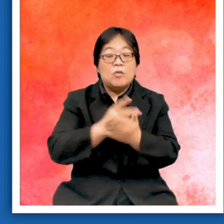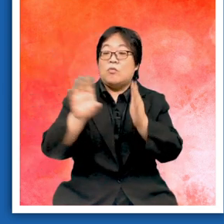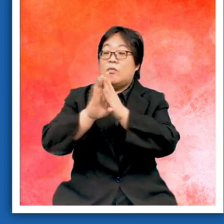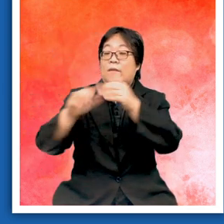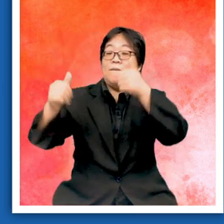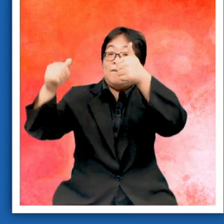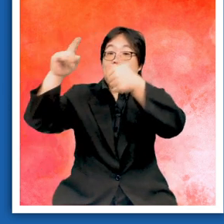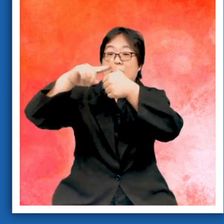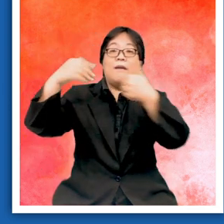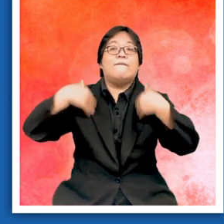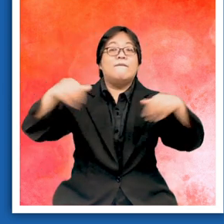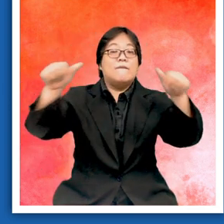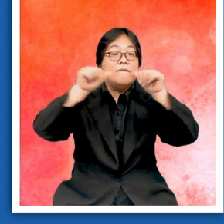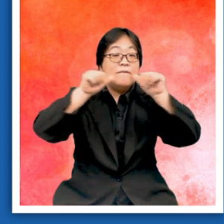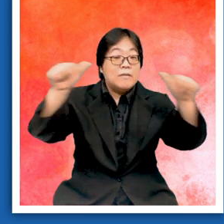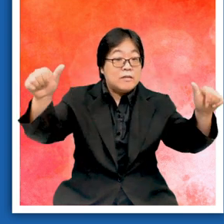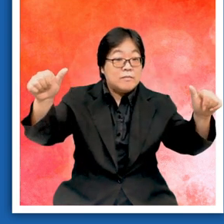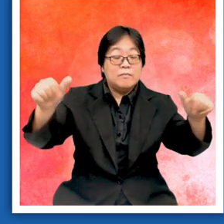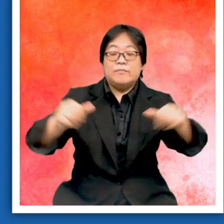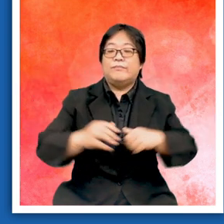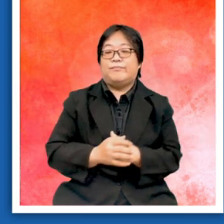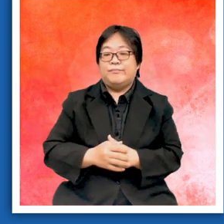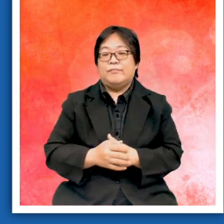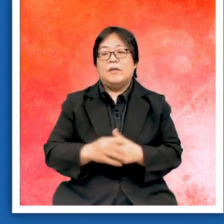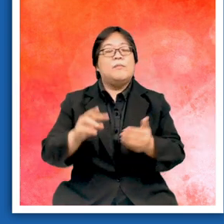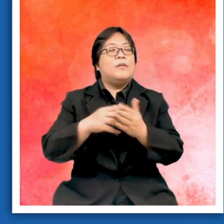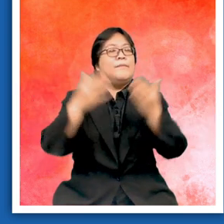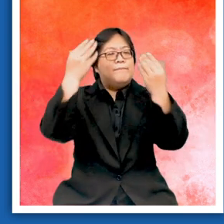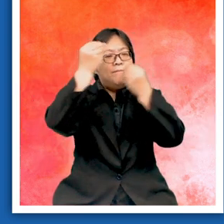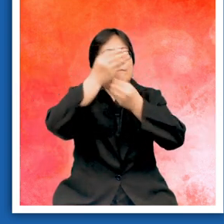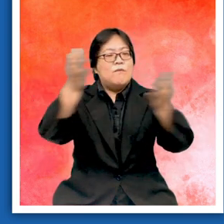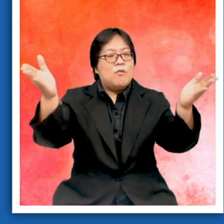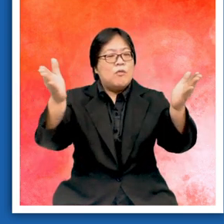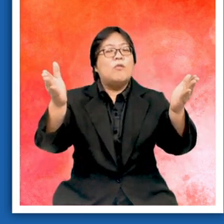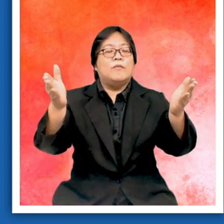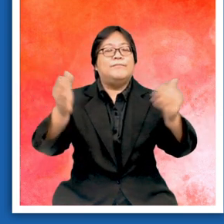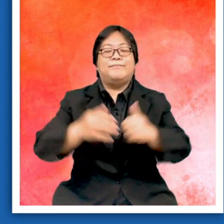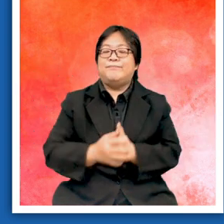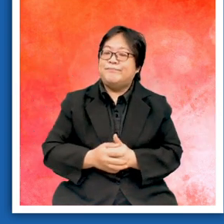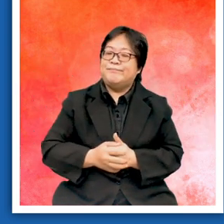the announcement, the general course information,